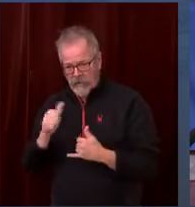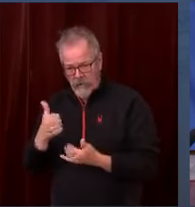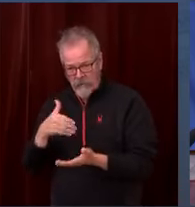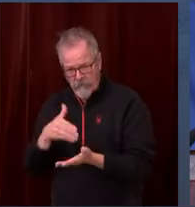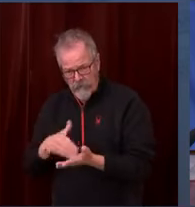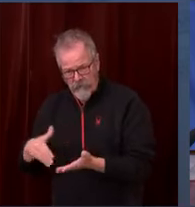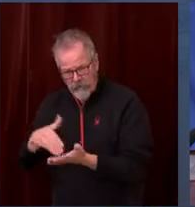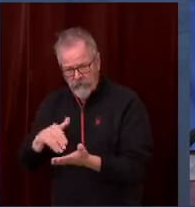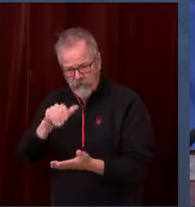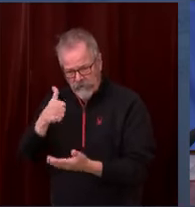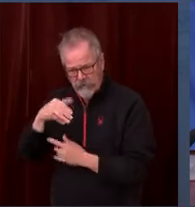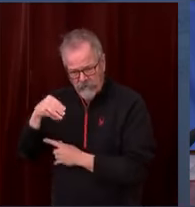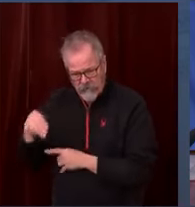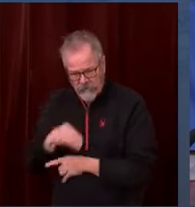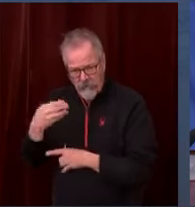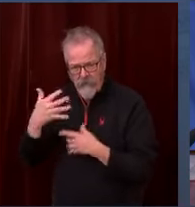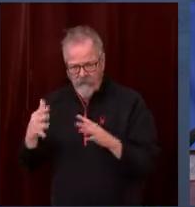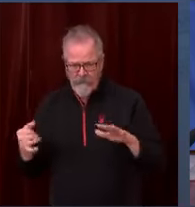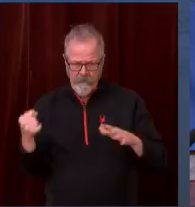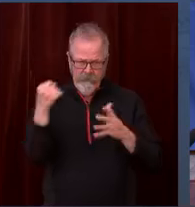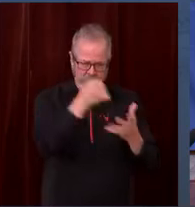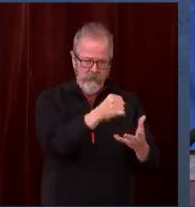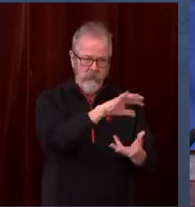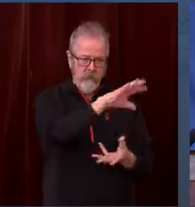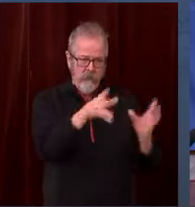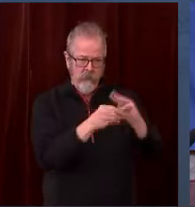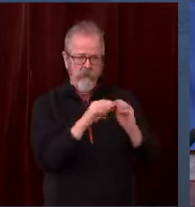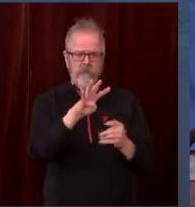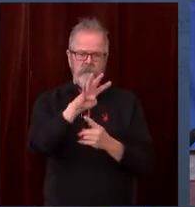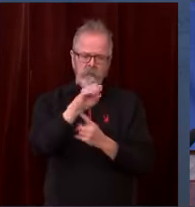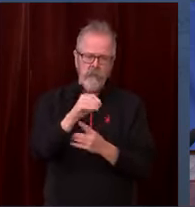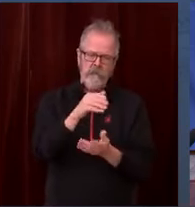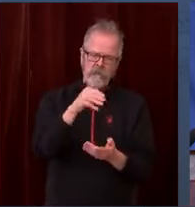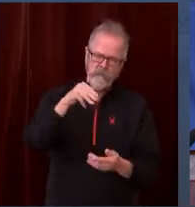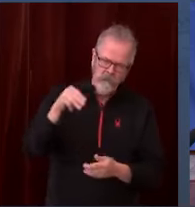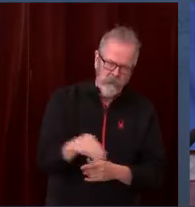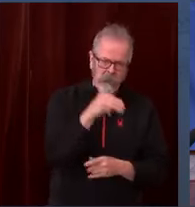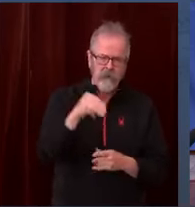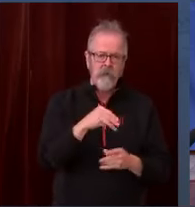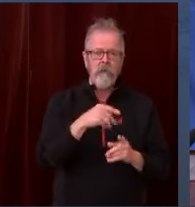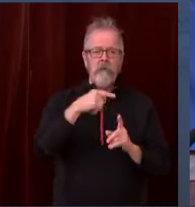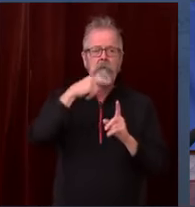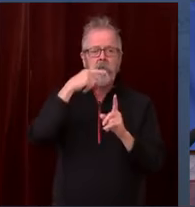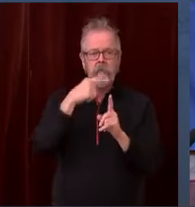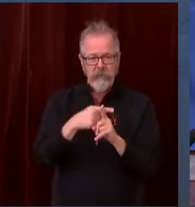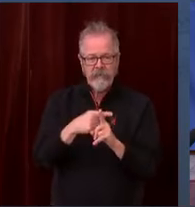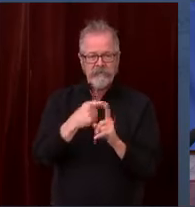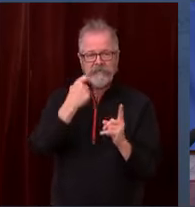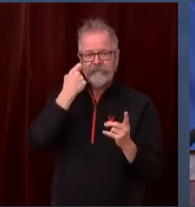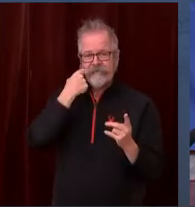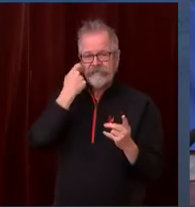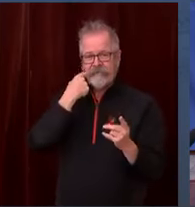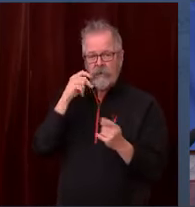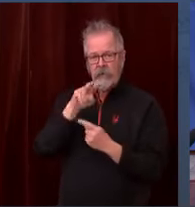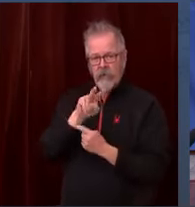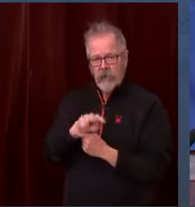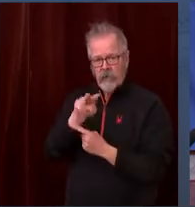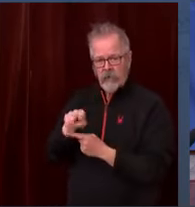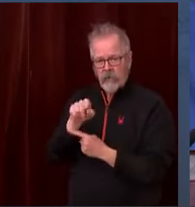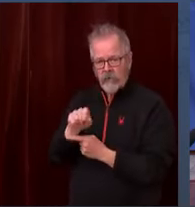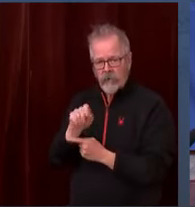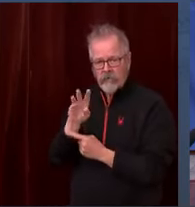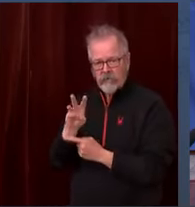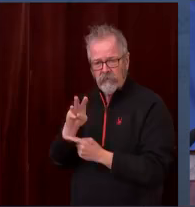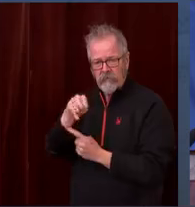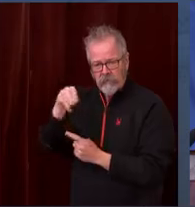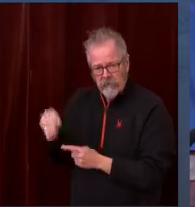previously allocated, and another $22.6 million recently requested from the legislature, which would bring the fund